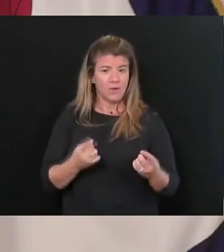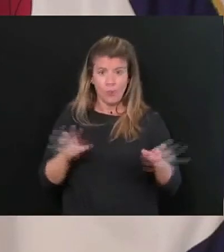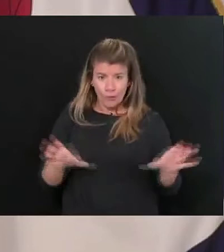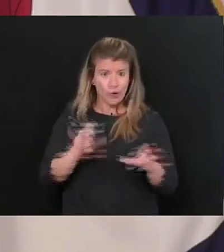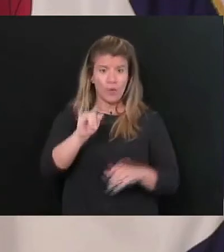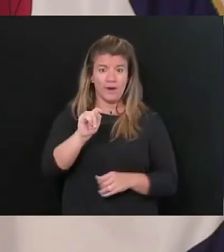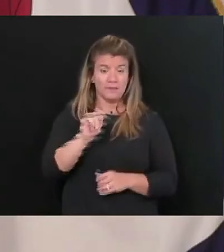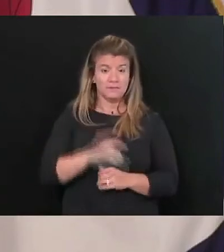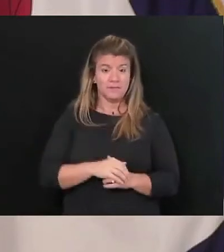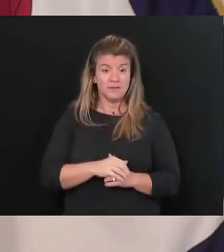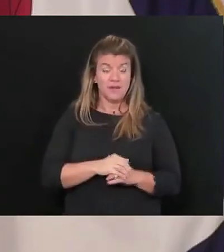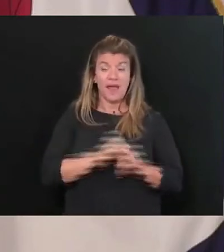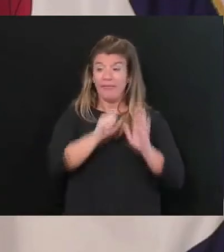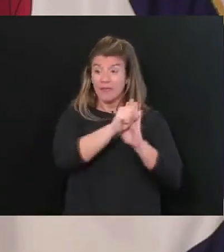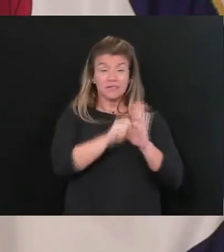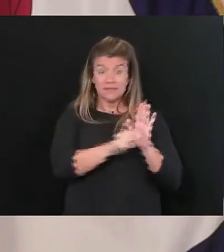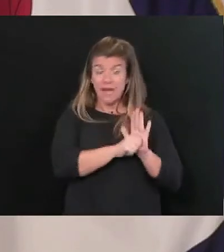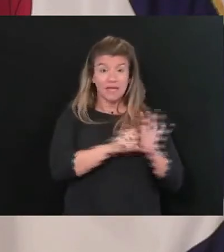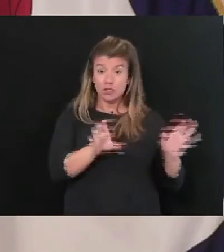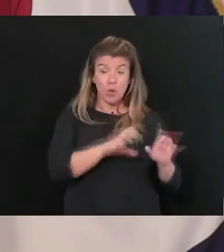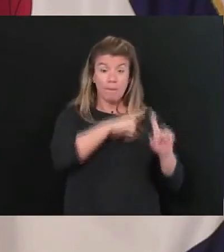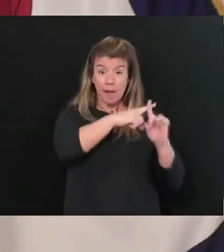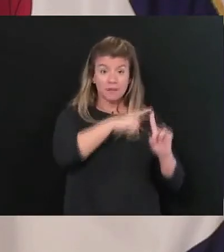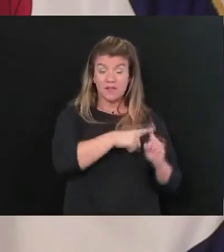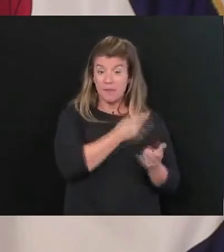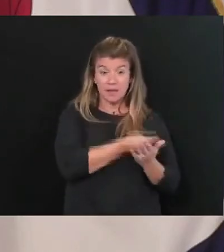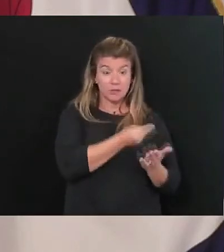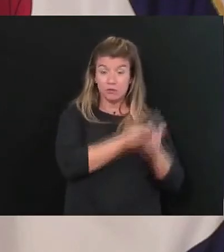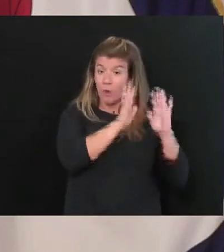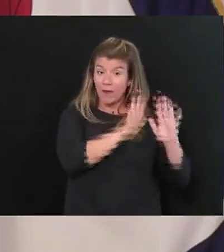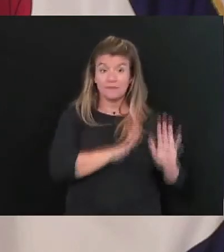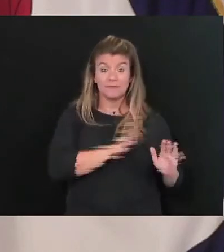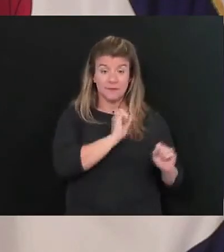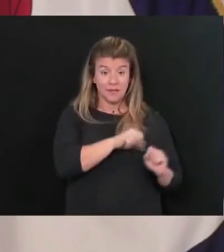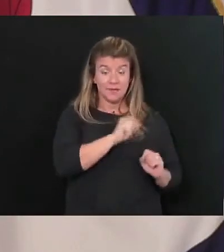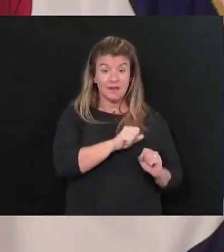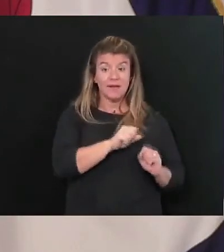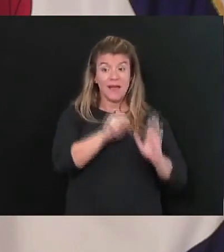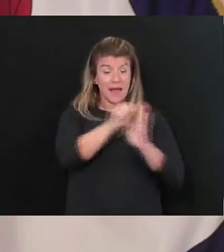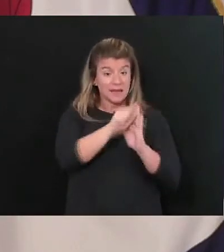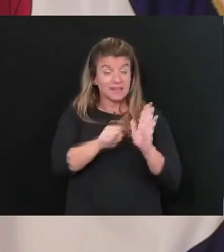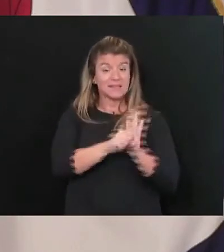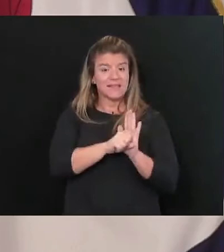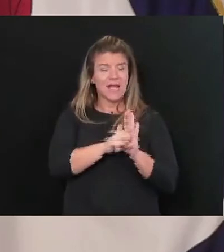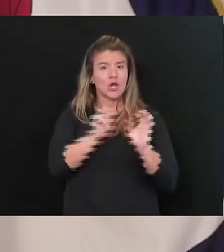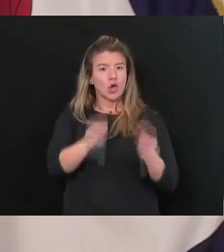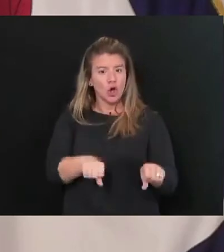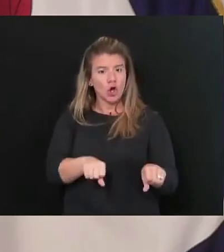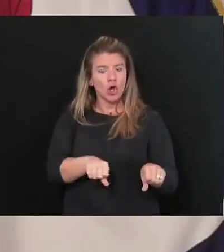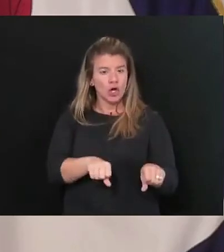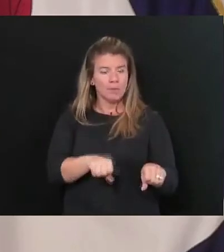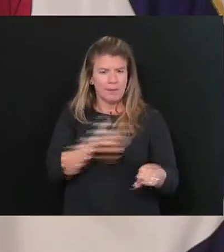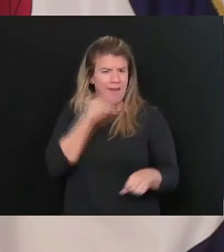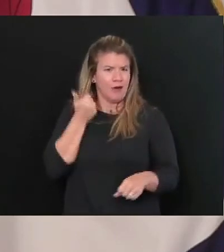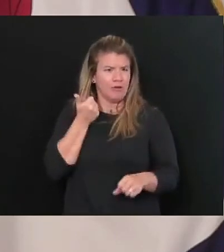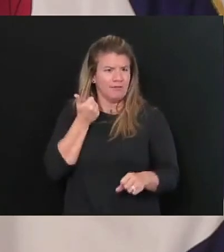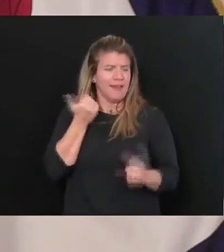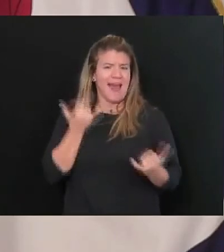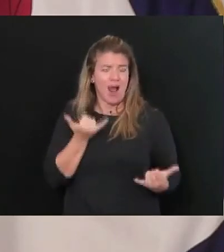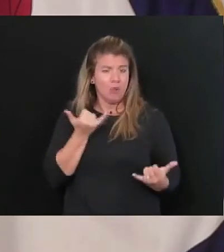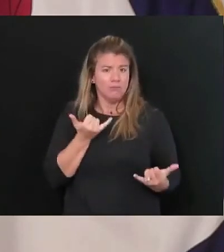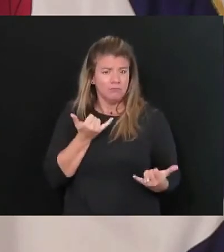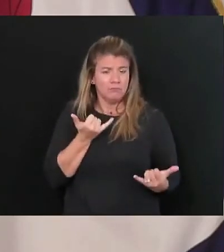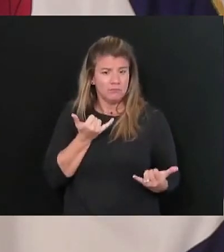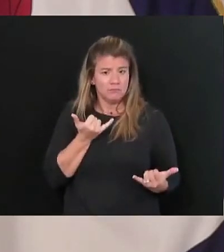The state is rolling. The state can really go a whole lot better than it is now, you